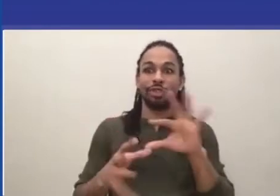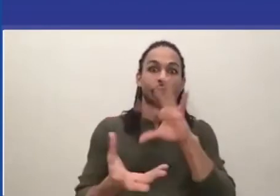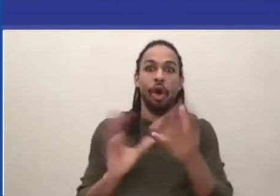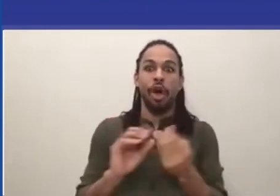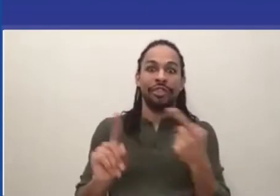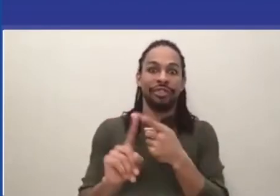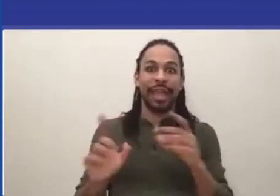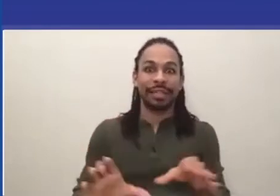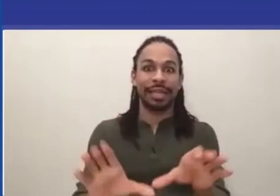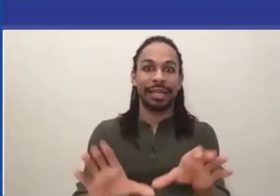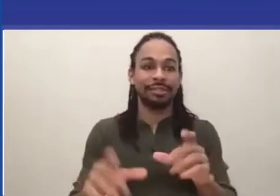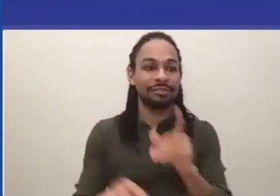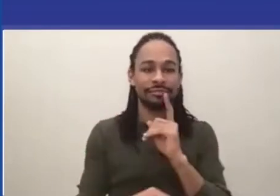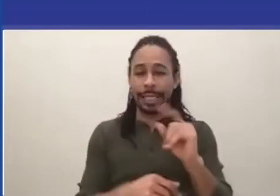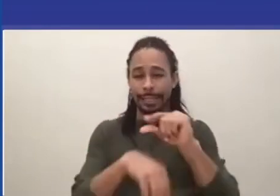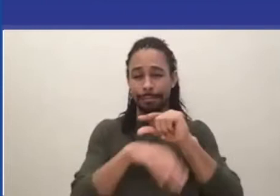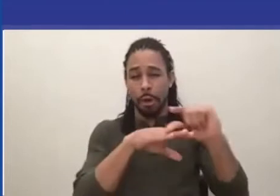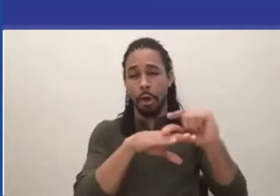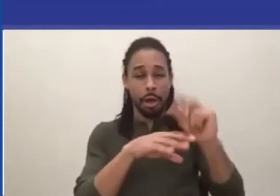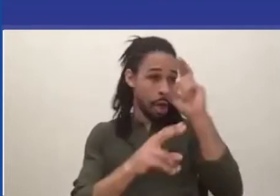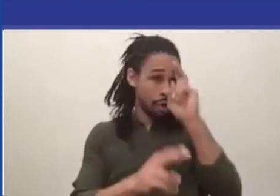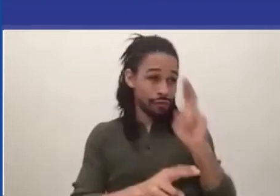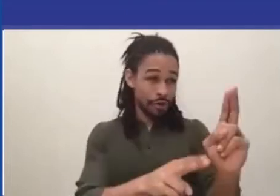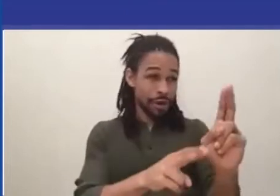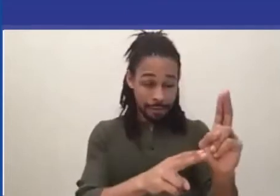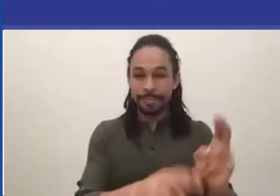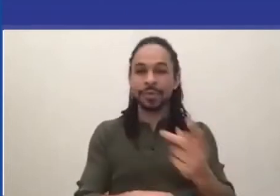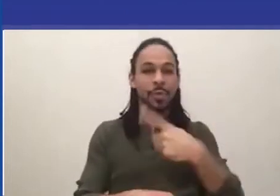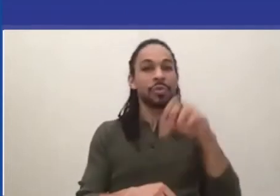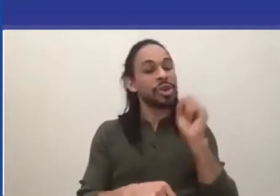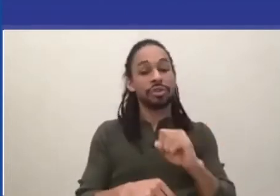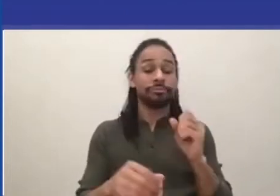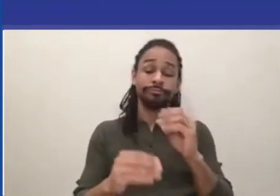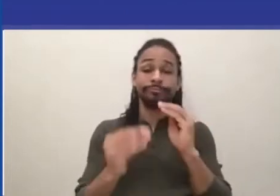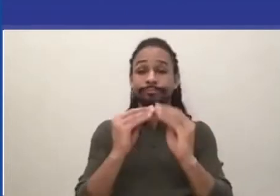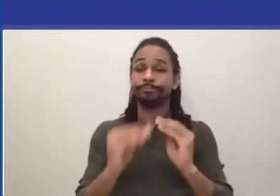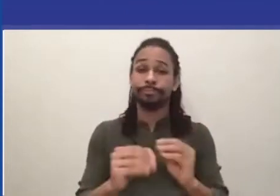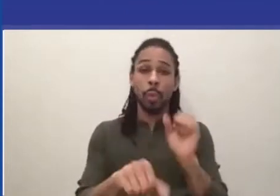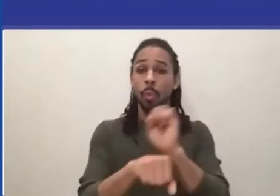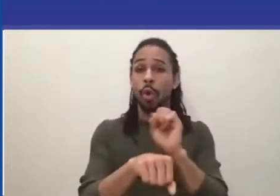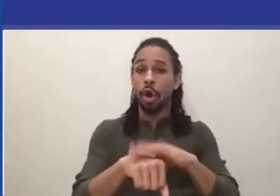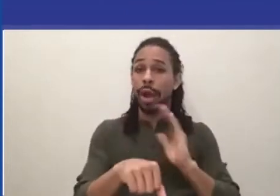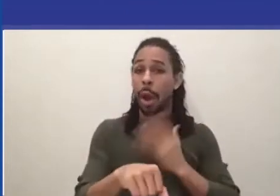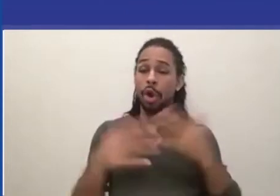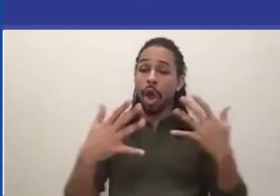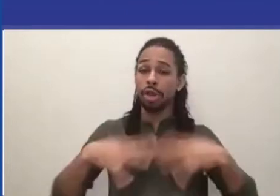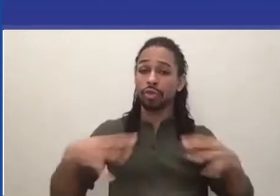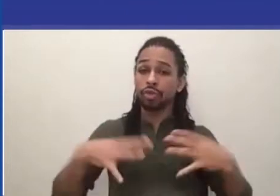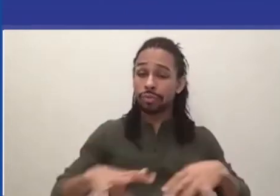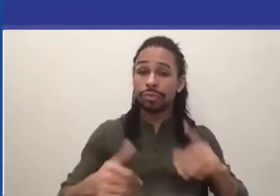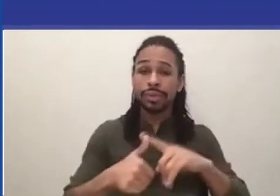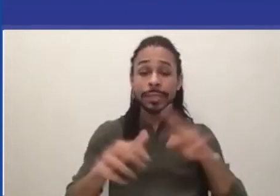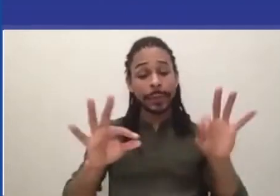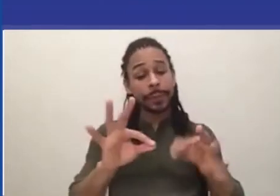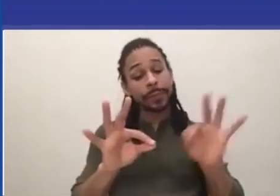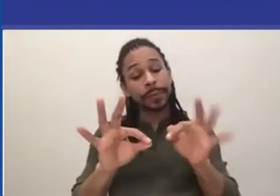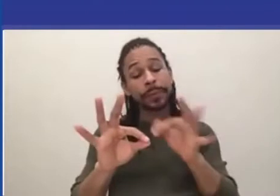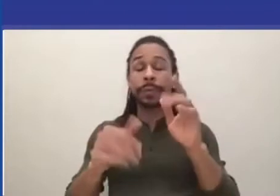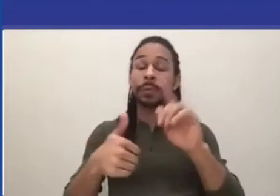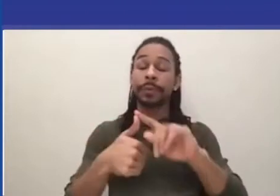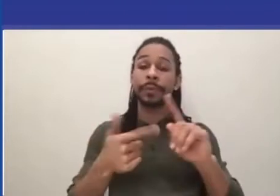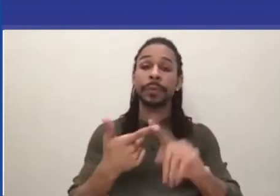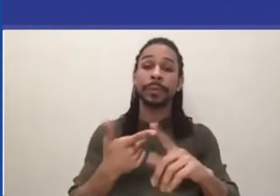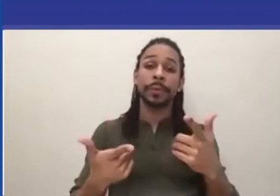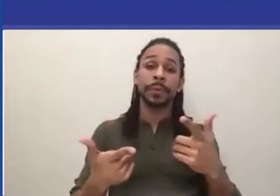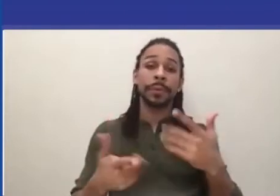honorarium so that we could work on our costumes, so that we could work on our filing